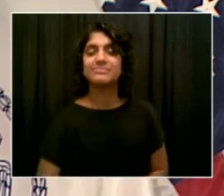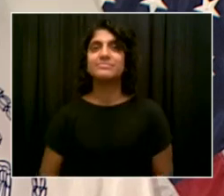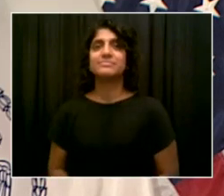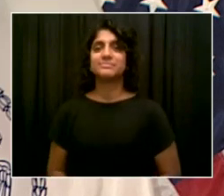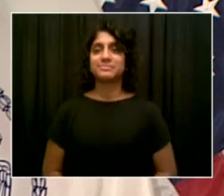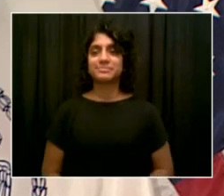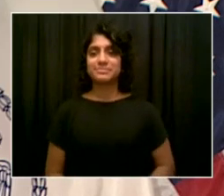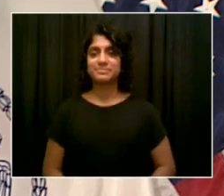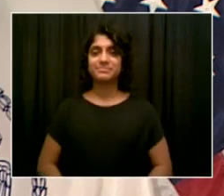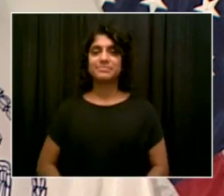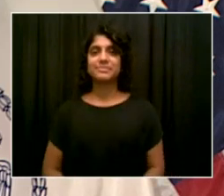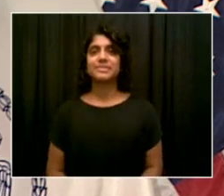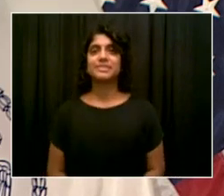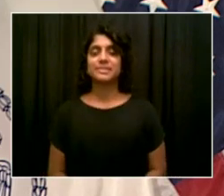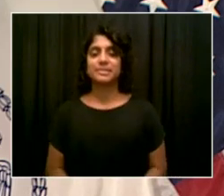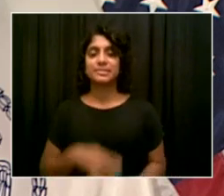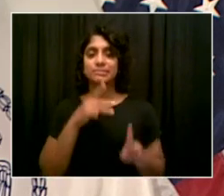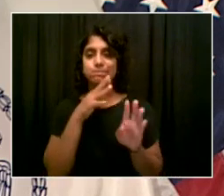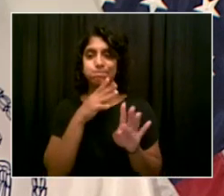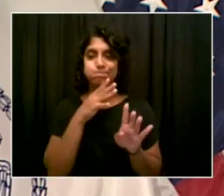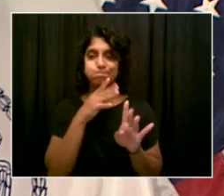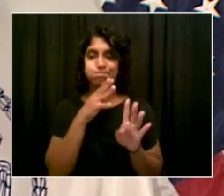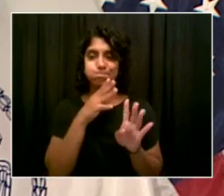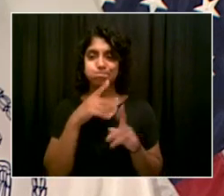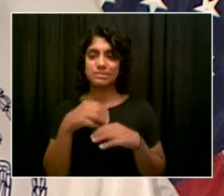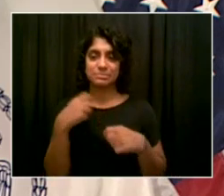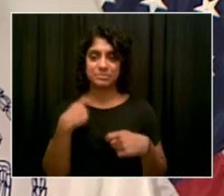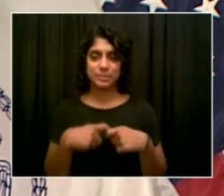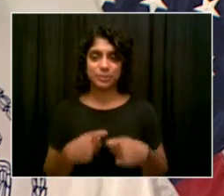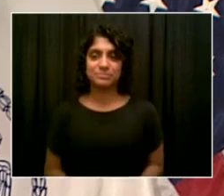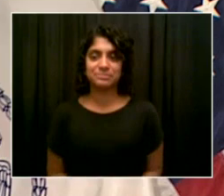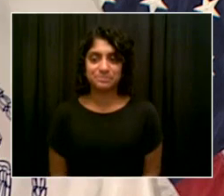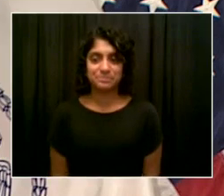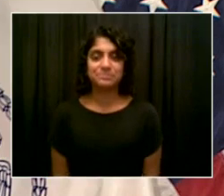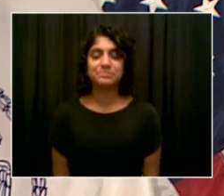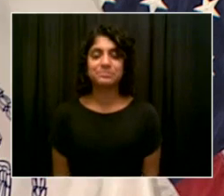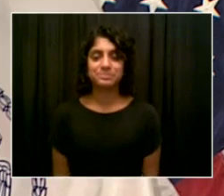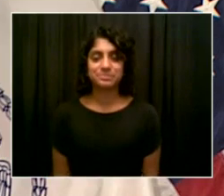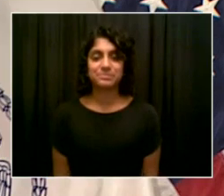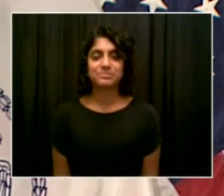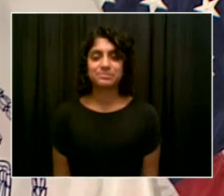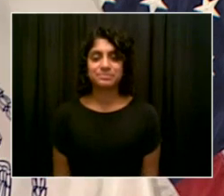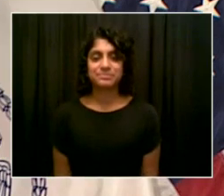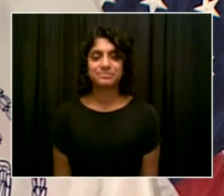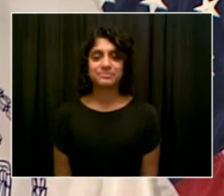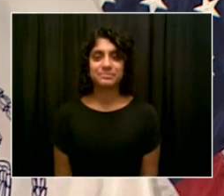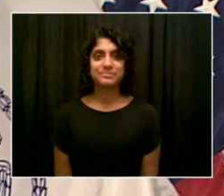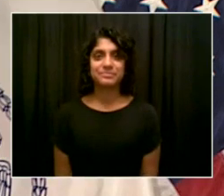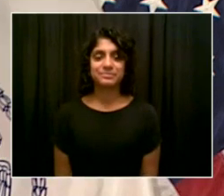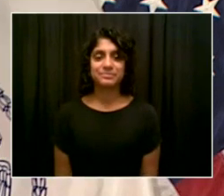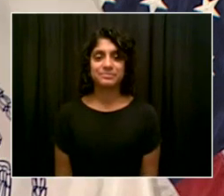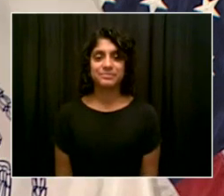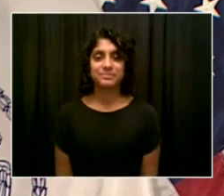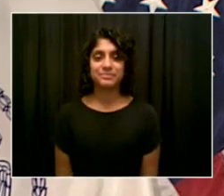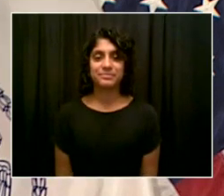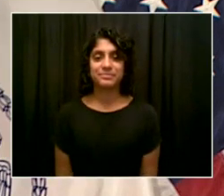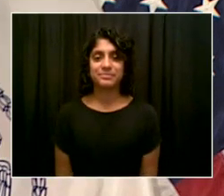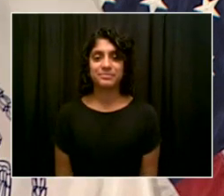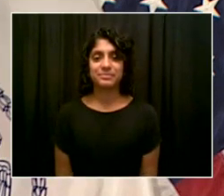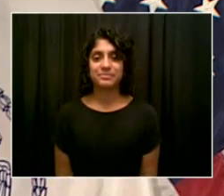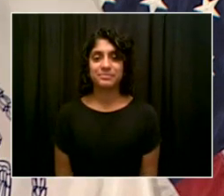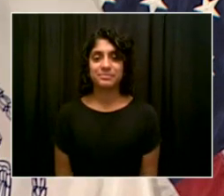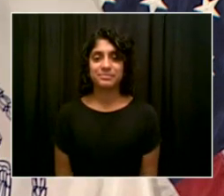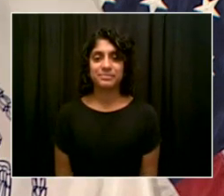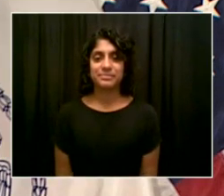sábados por la noche para ofrecer a nuestros niños un lugar seguro para jugar. Vamos